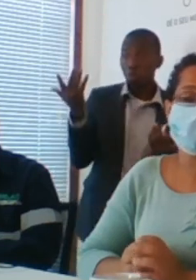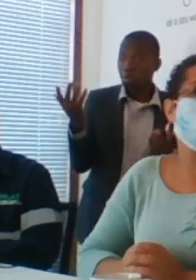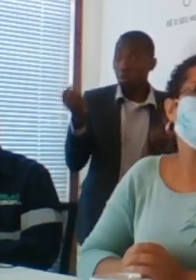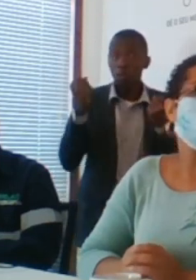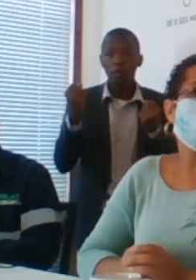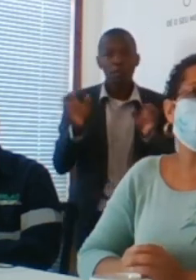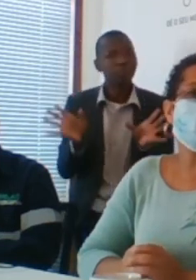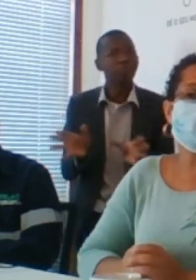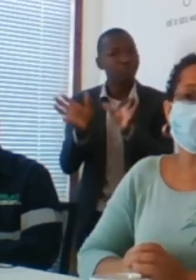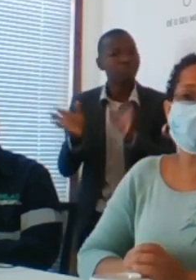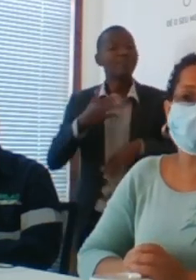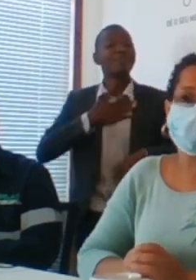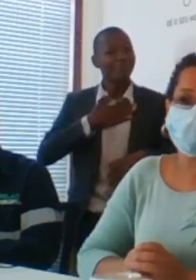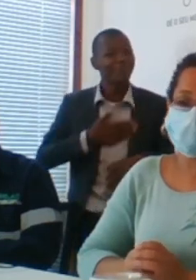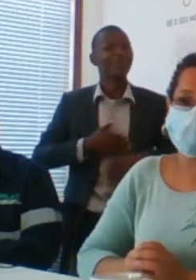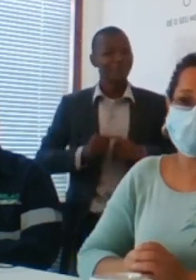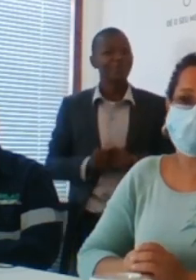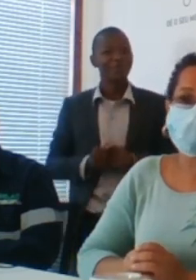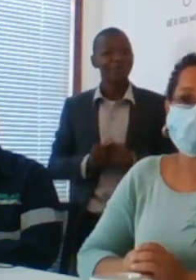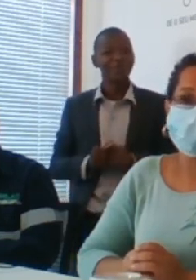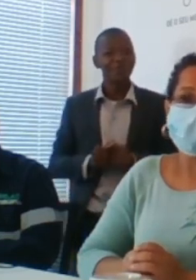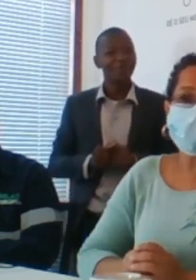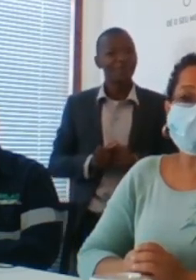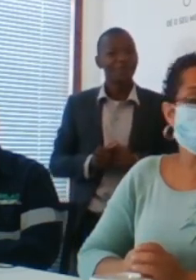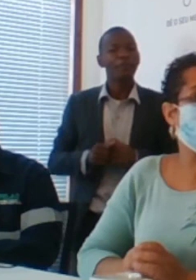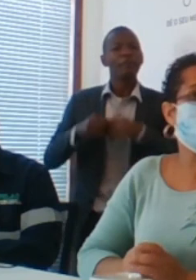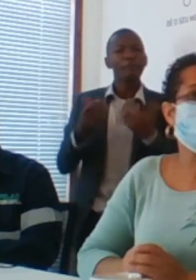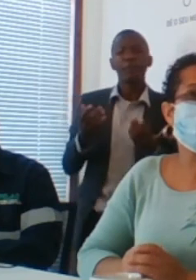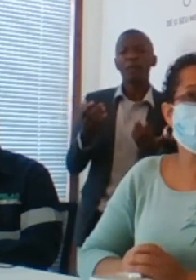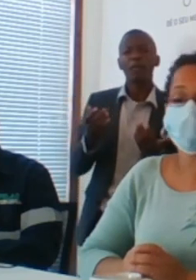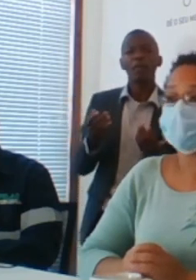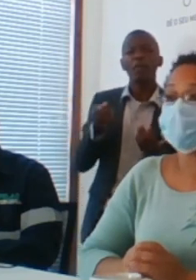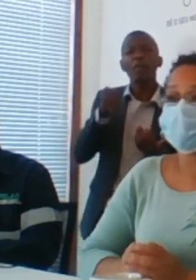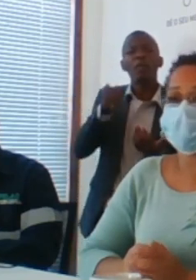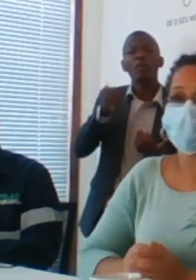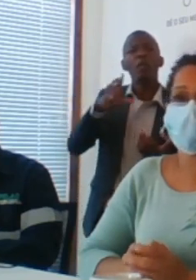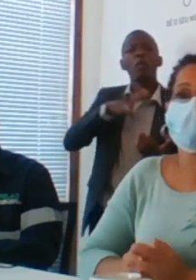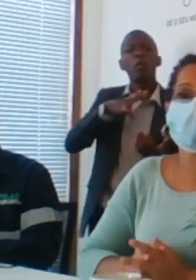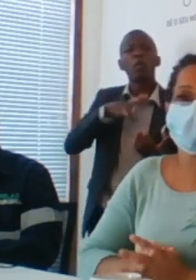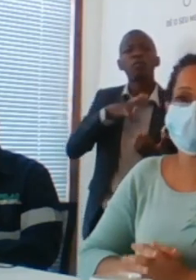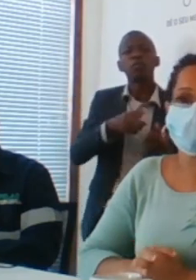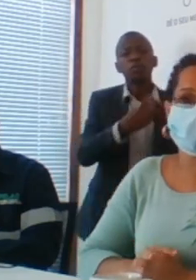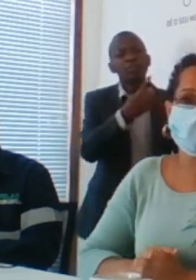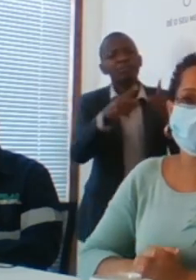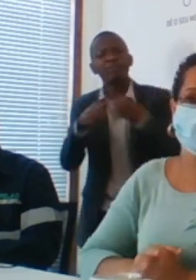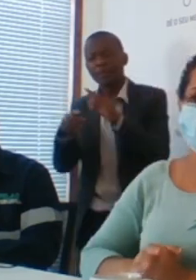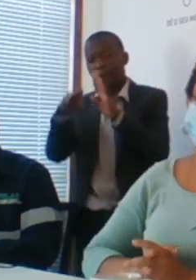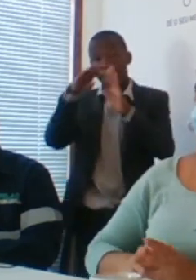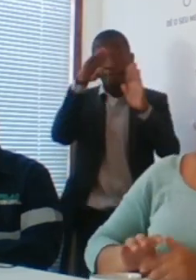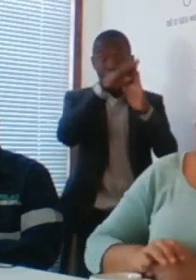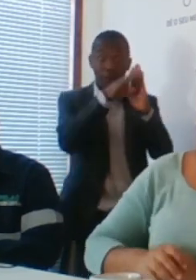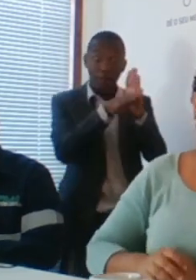be introduced into organizations. And yes, there is space for a lot of programs with